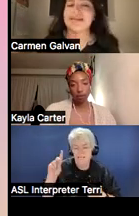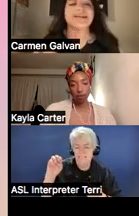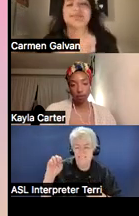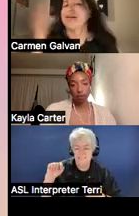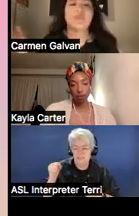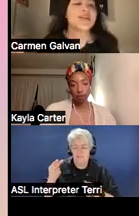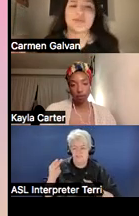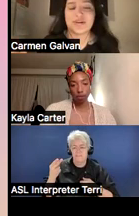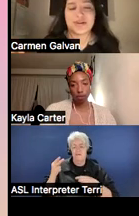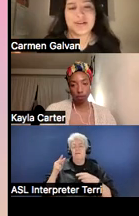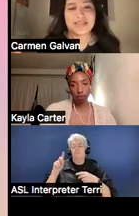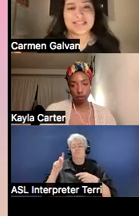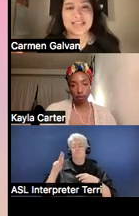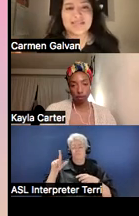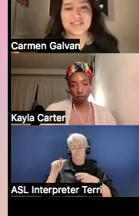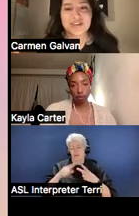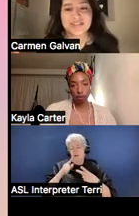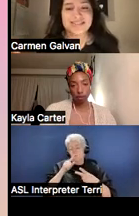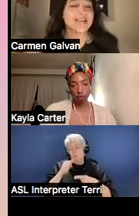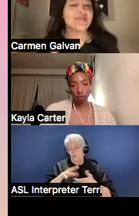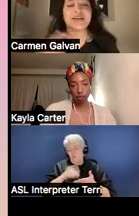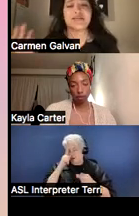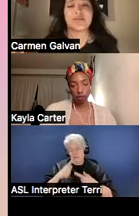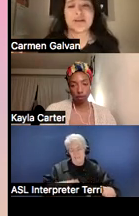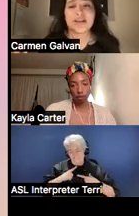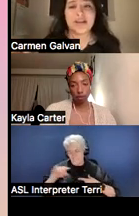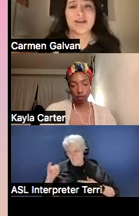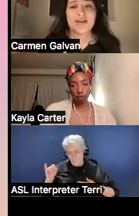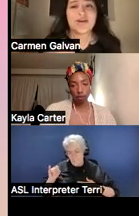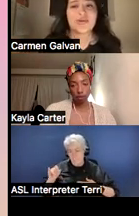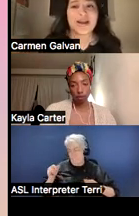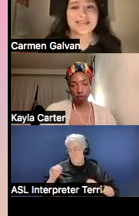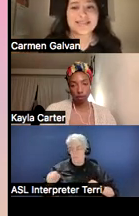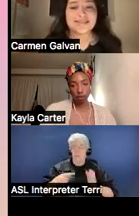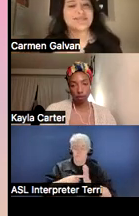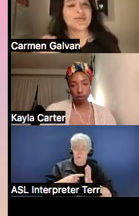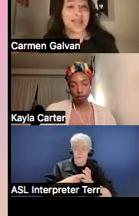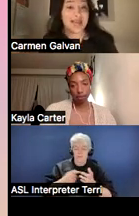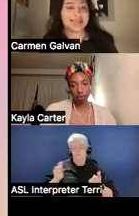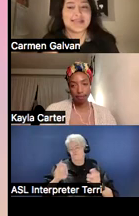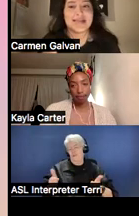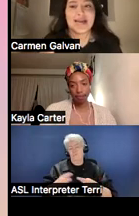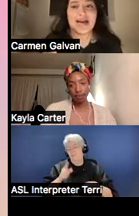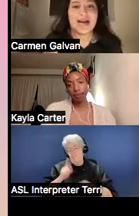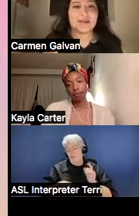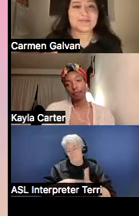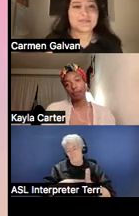in. We don't learn about things like life insurance. If we could afford it, great, but we can't.